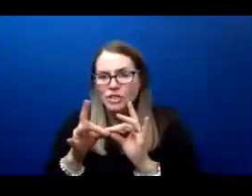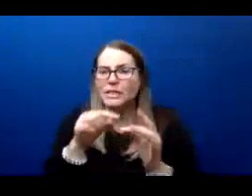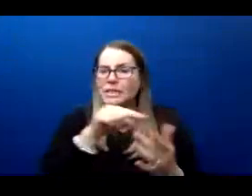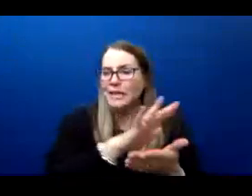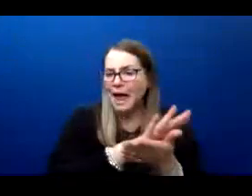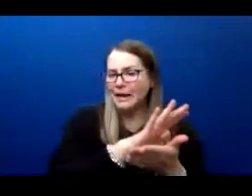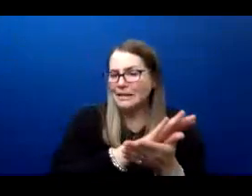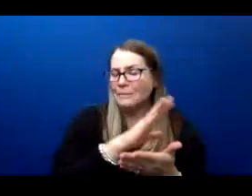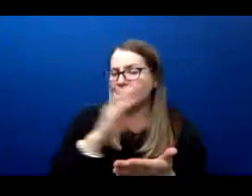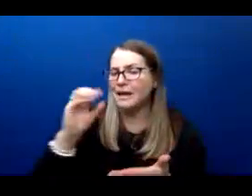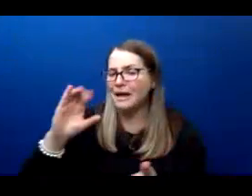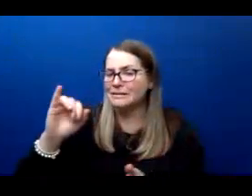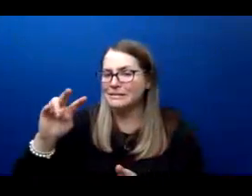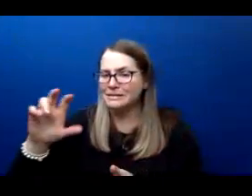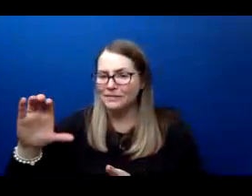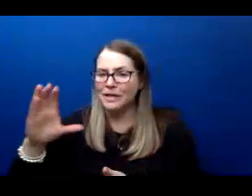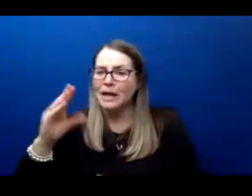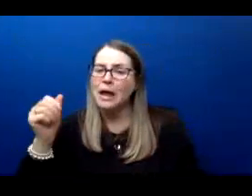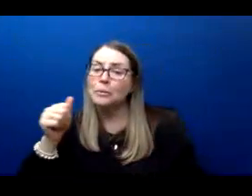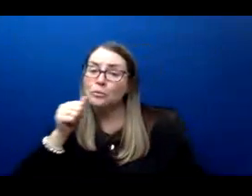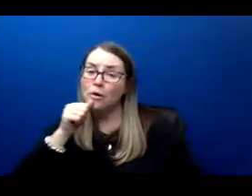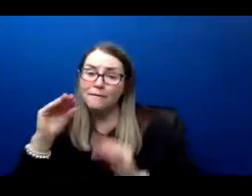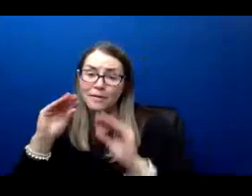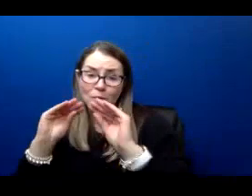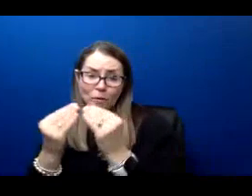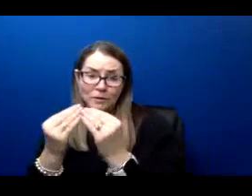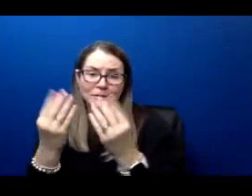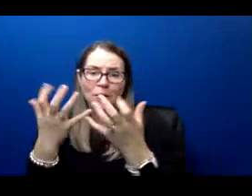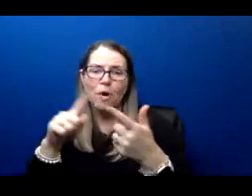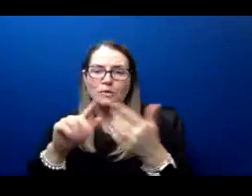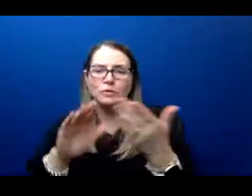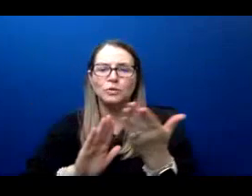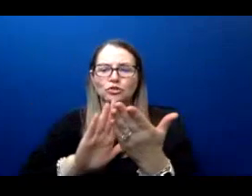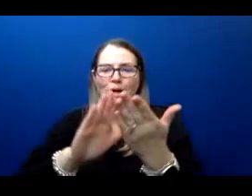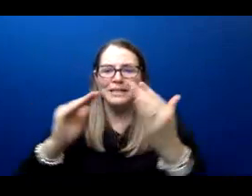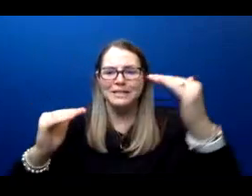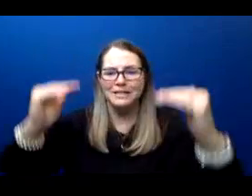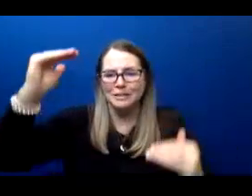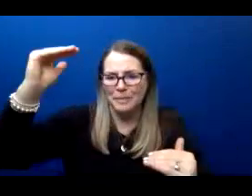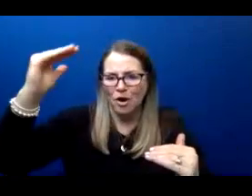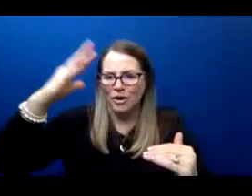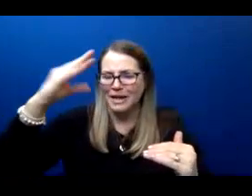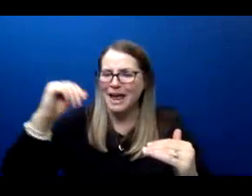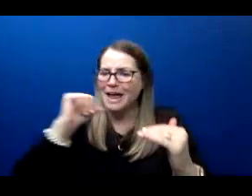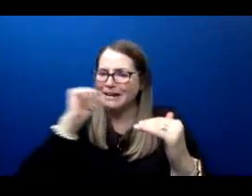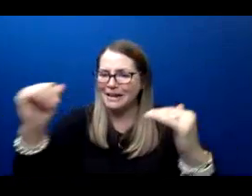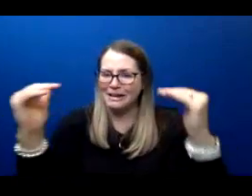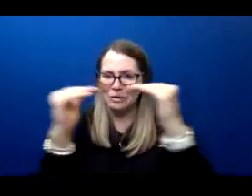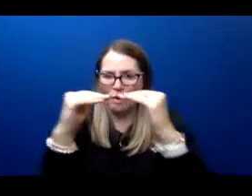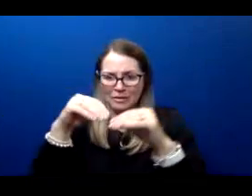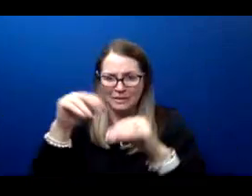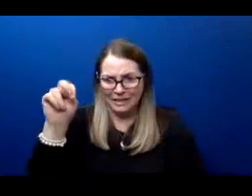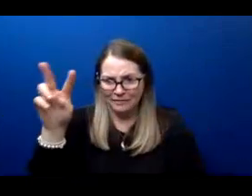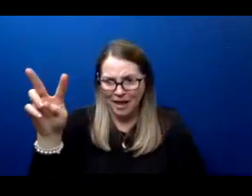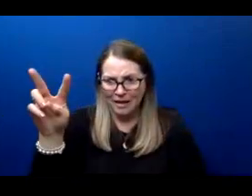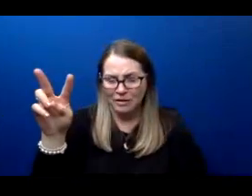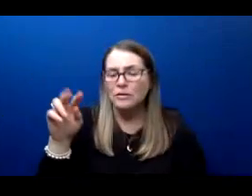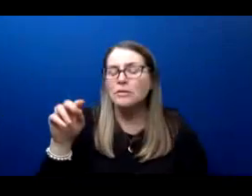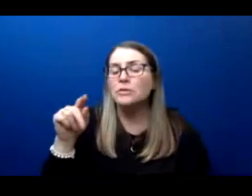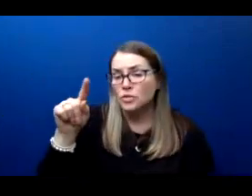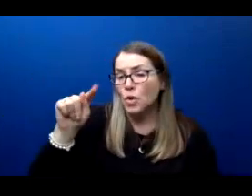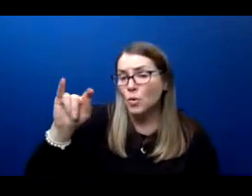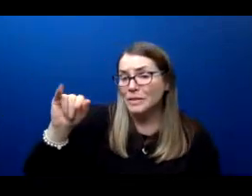private community organizations that aim to address health disparities as well as inequities in Nevada. Our wonderful program manager, Ms. Dorch, sits